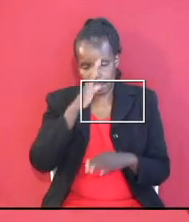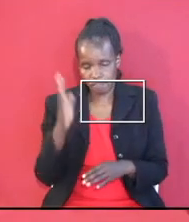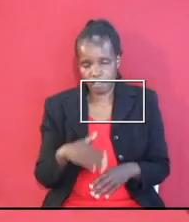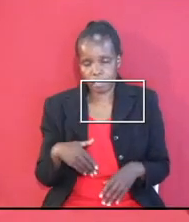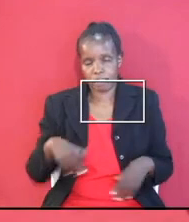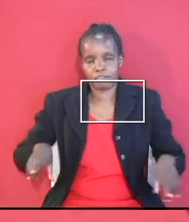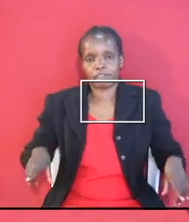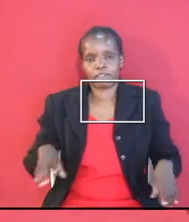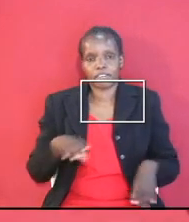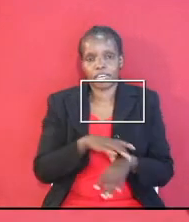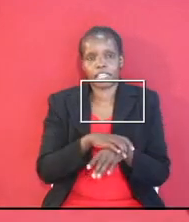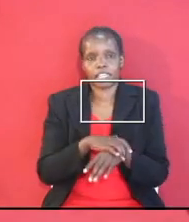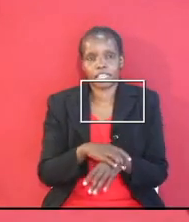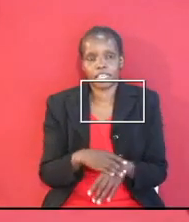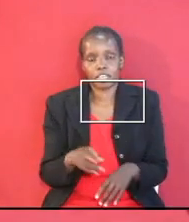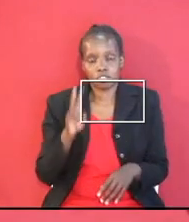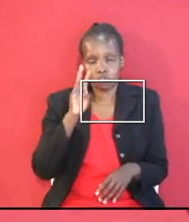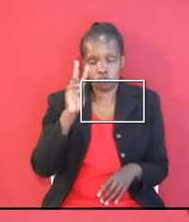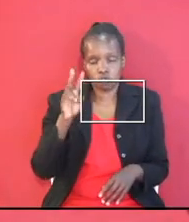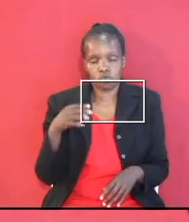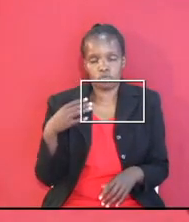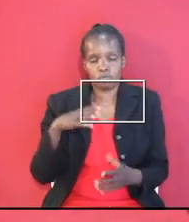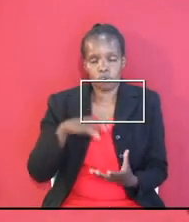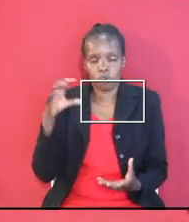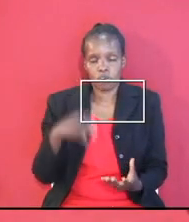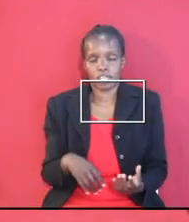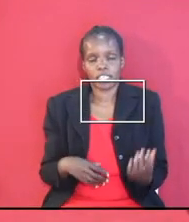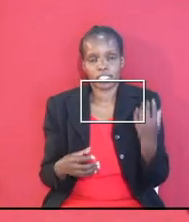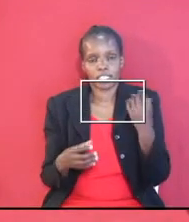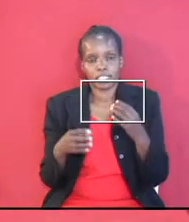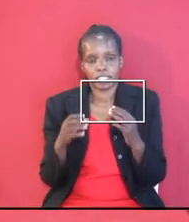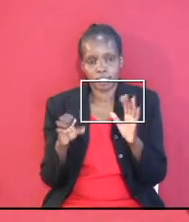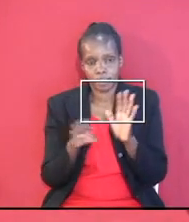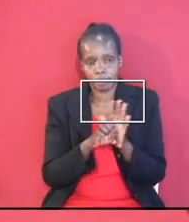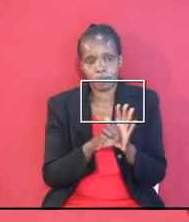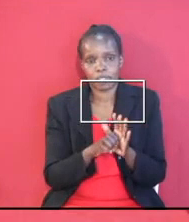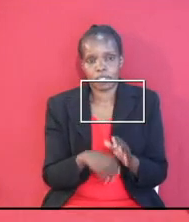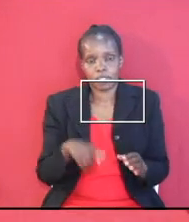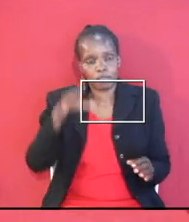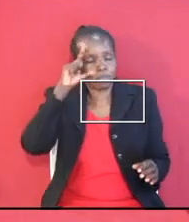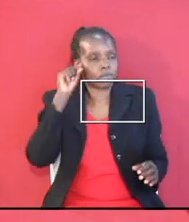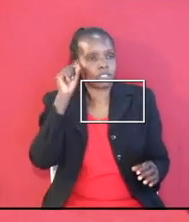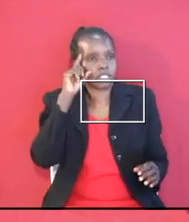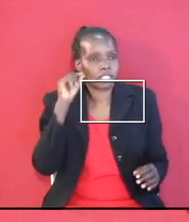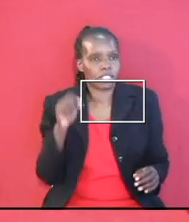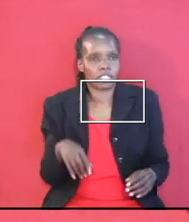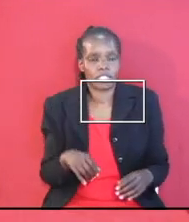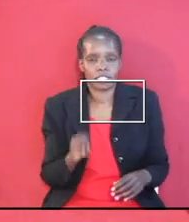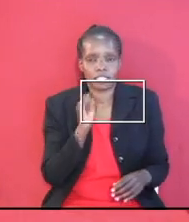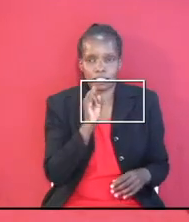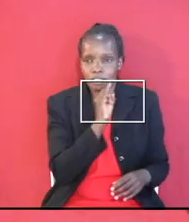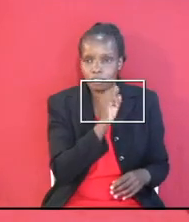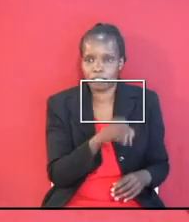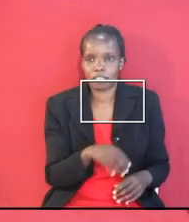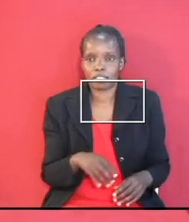false? Let's see two more examples. Who was called and given instructions? This side. Moses. What are the instructions? He